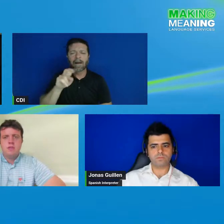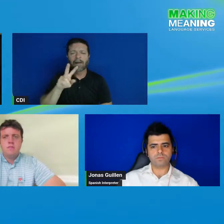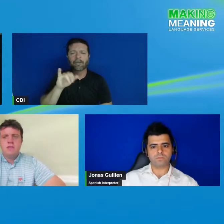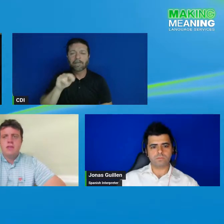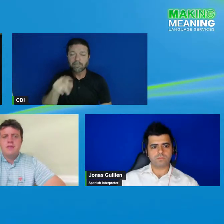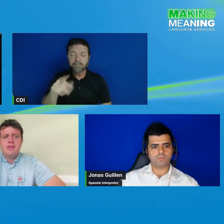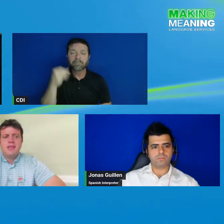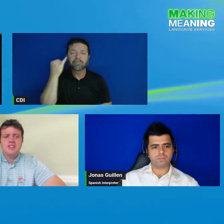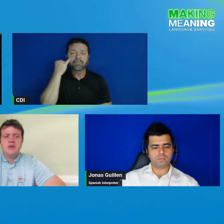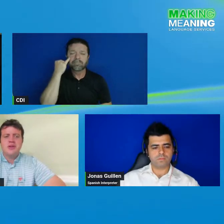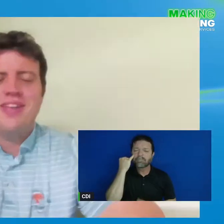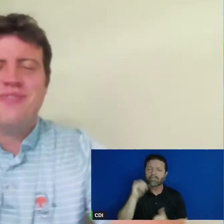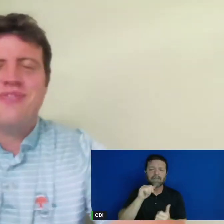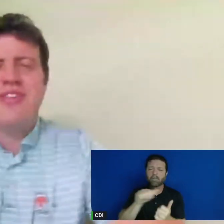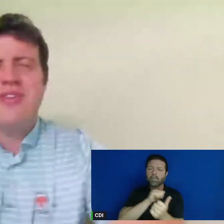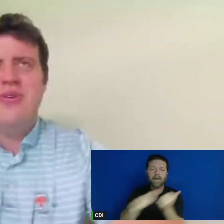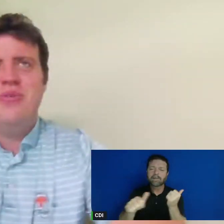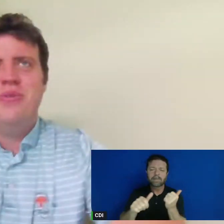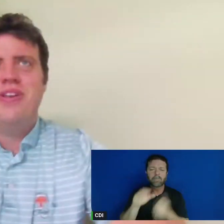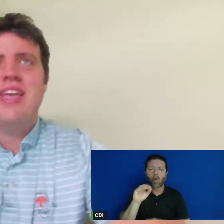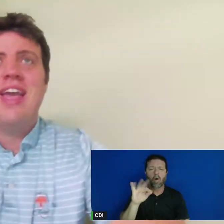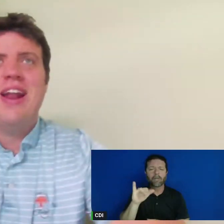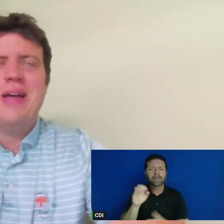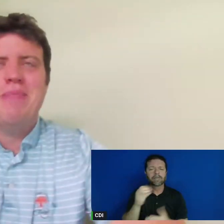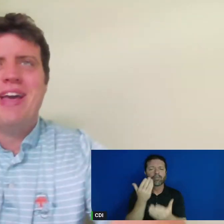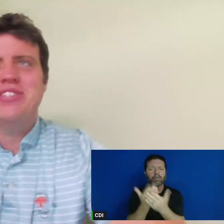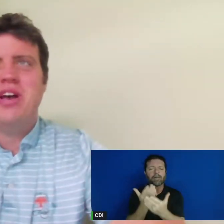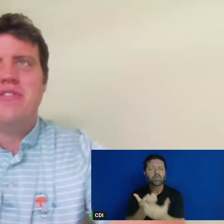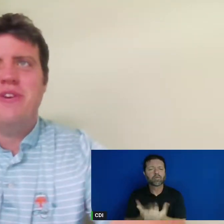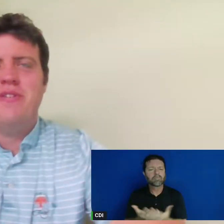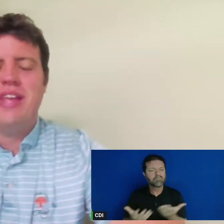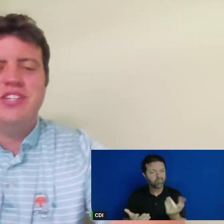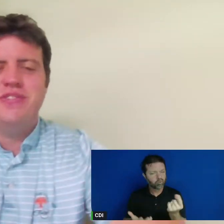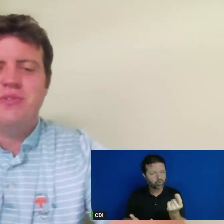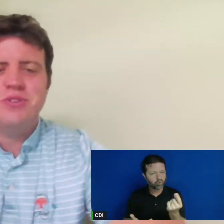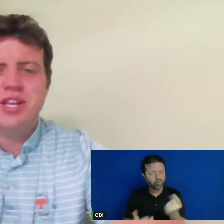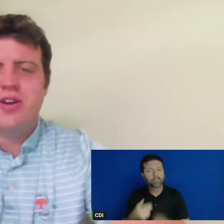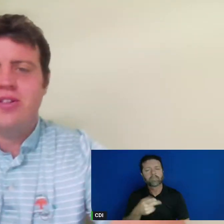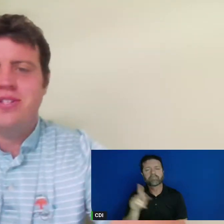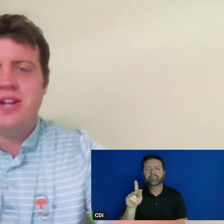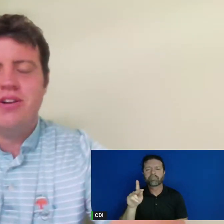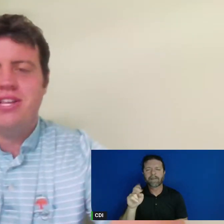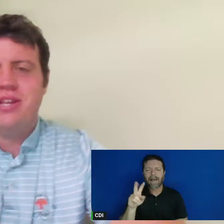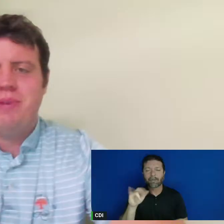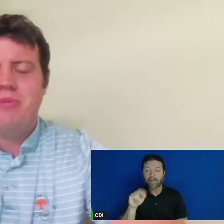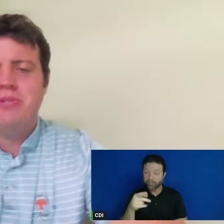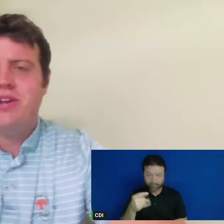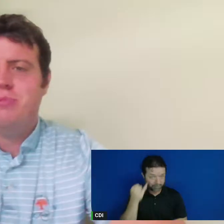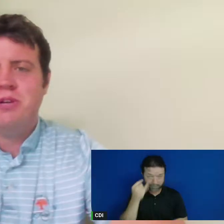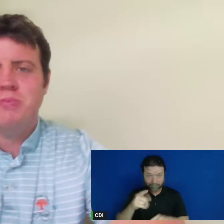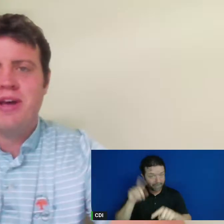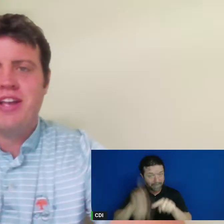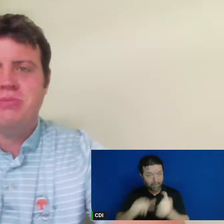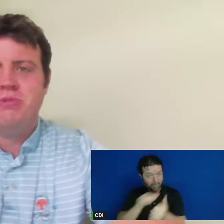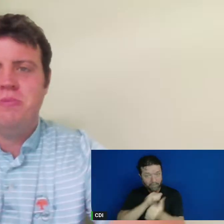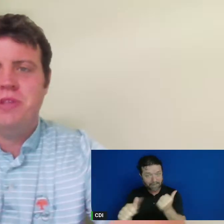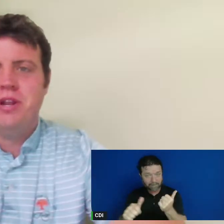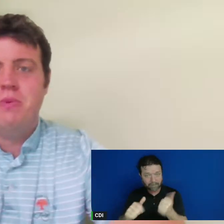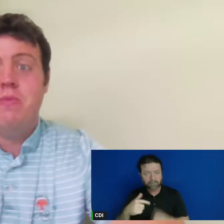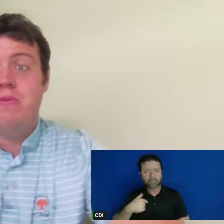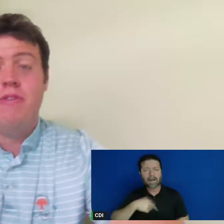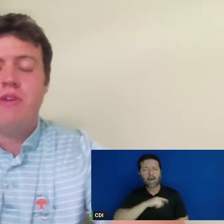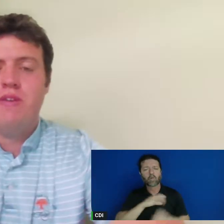verification? So if you cannot pass office verification, of course, like Carla said, our team helps you out as much as